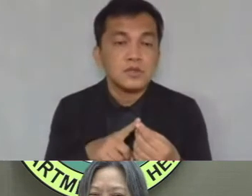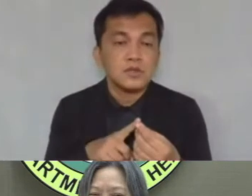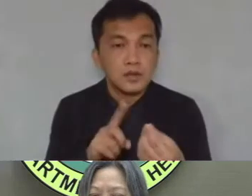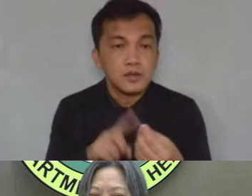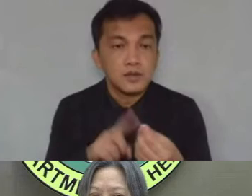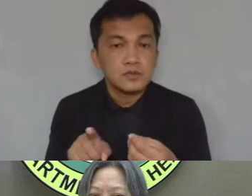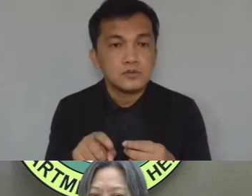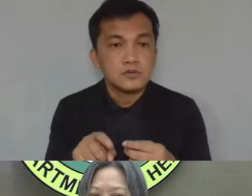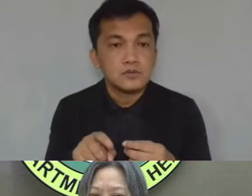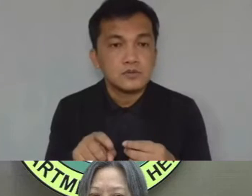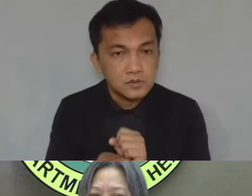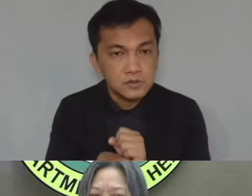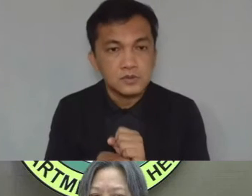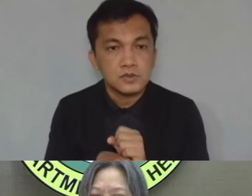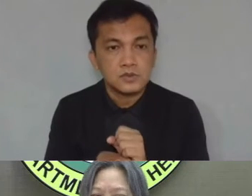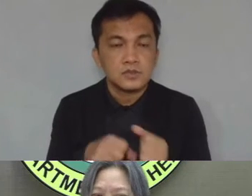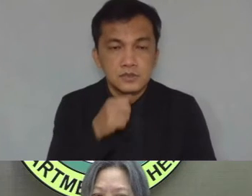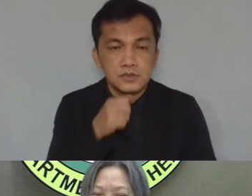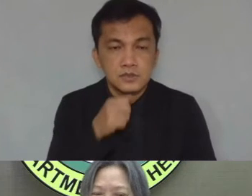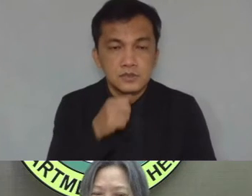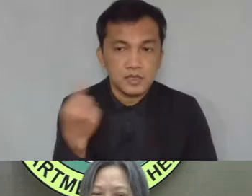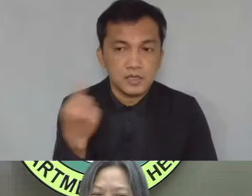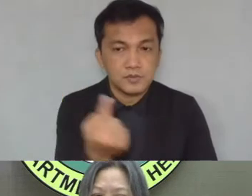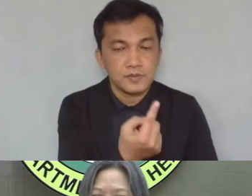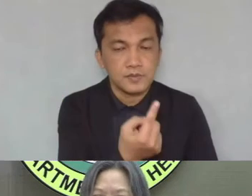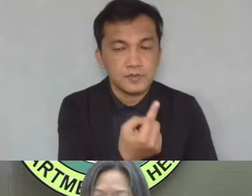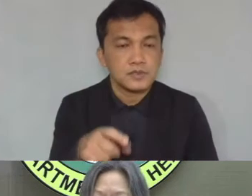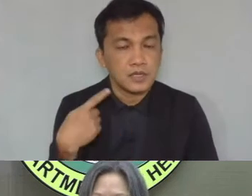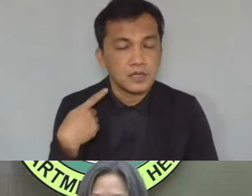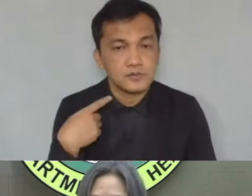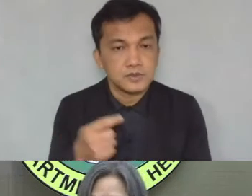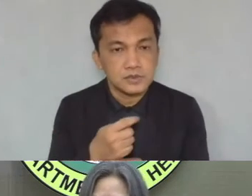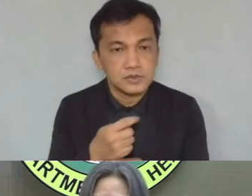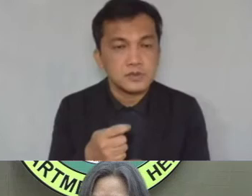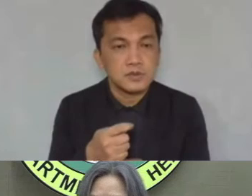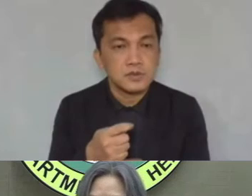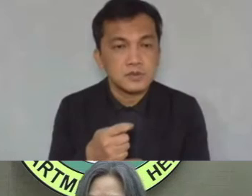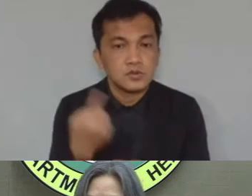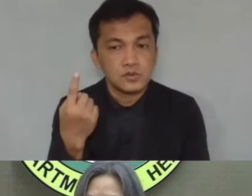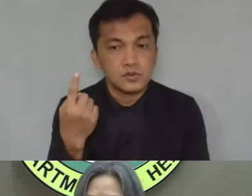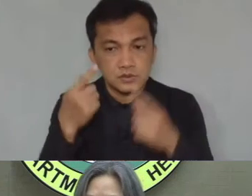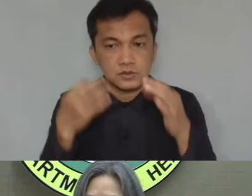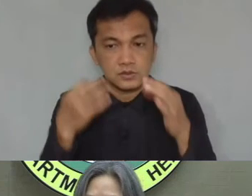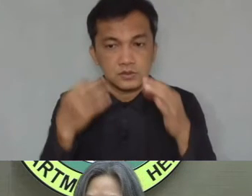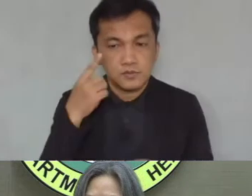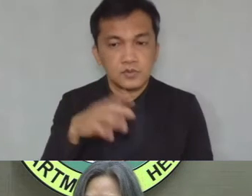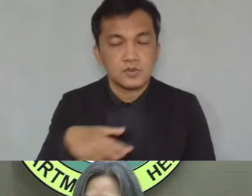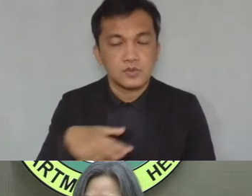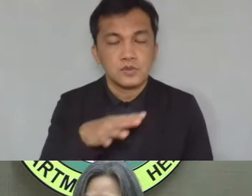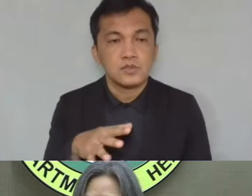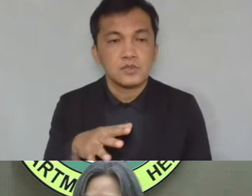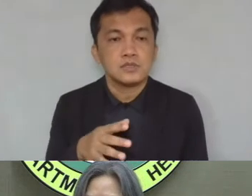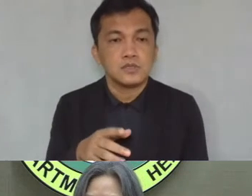when I worked with you on the RX Box project, so we were thinking that everyone should have training. The only thing we're